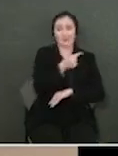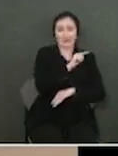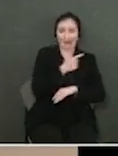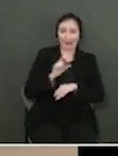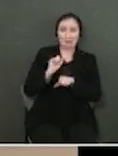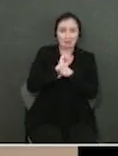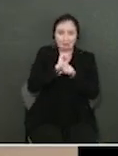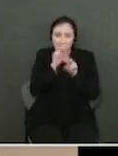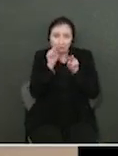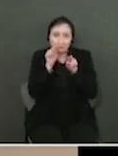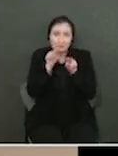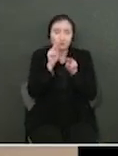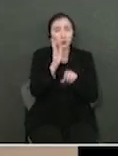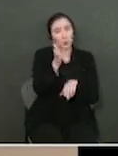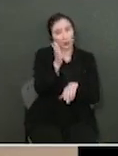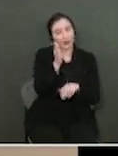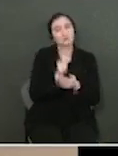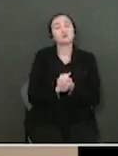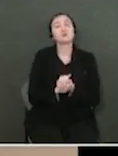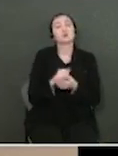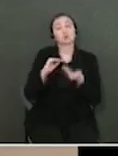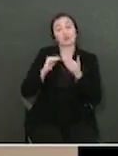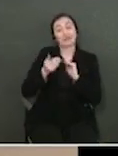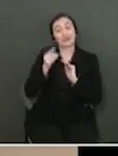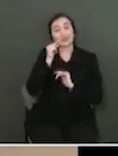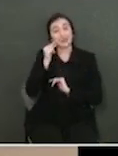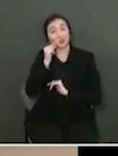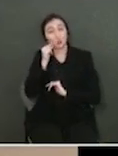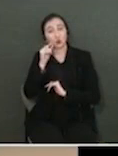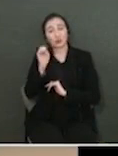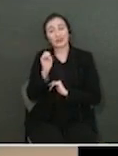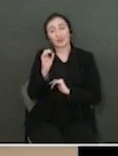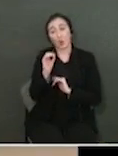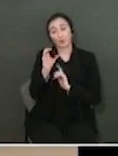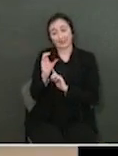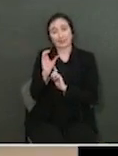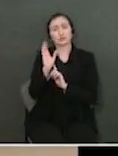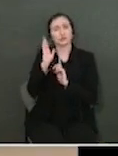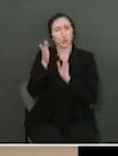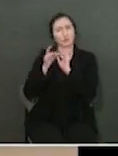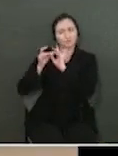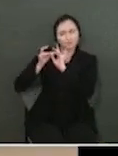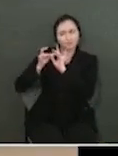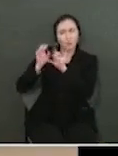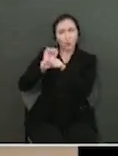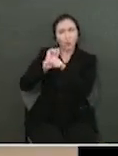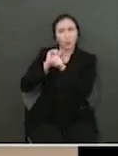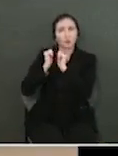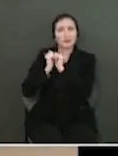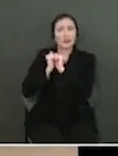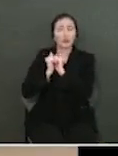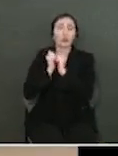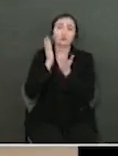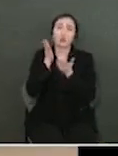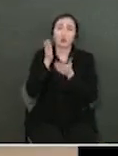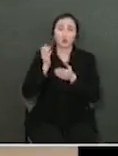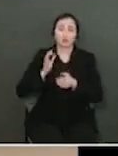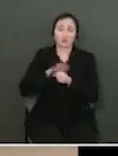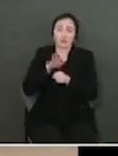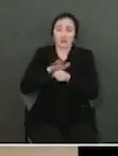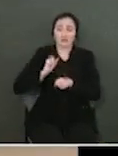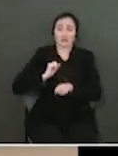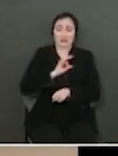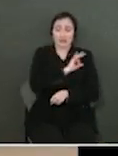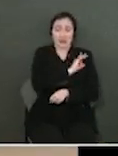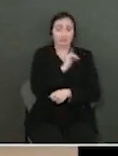conditions along with our COSA partners at the Emergency Operations Center, and we'll staff as necessary with our